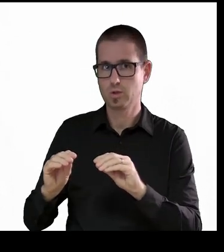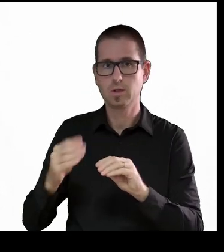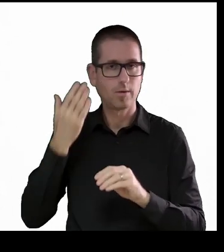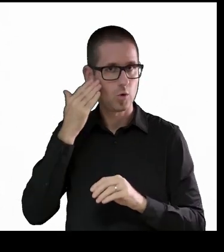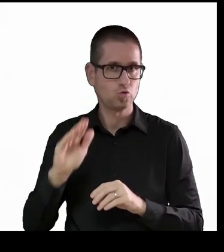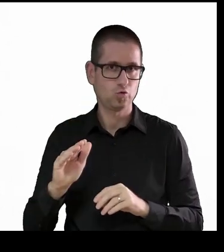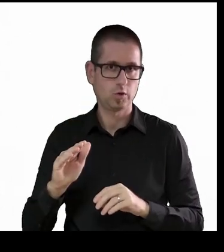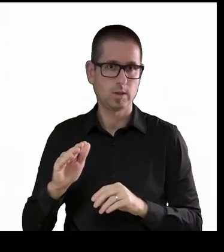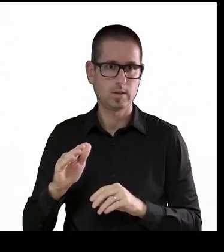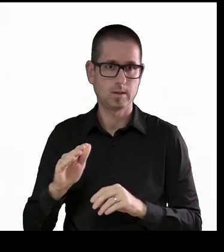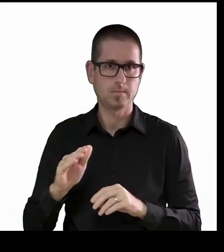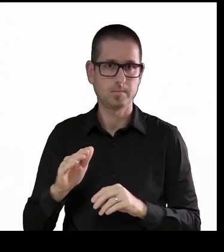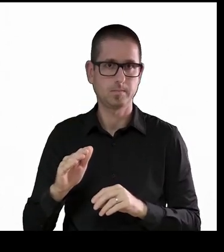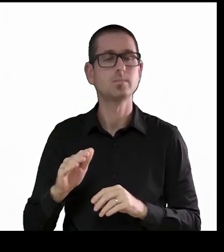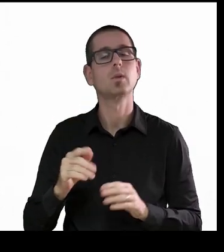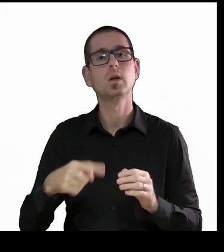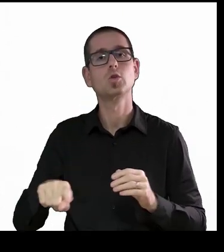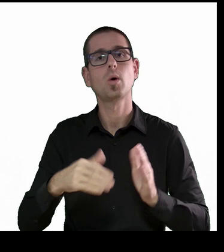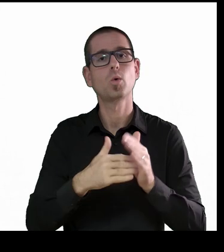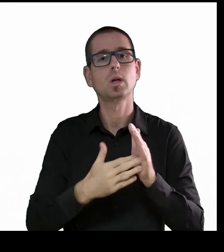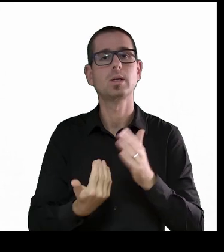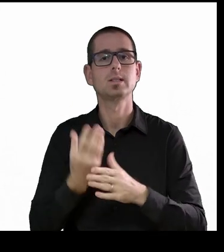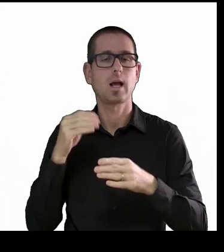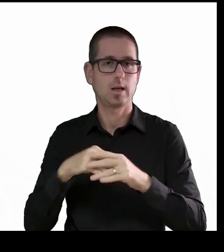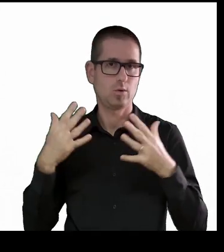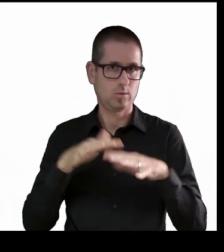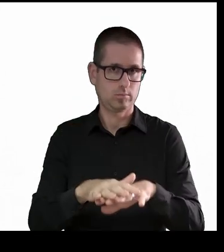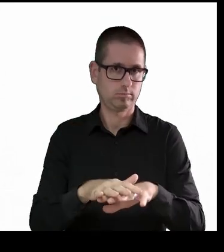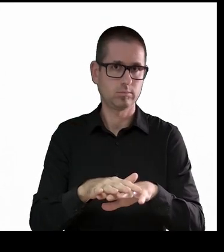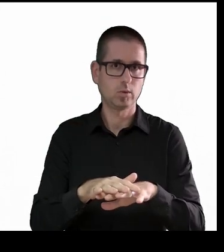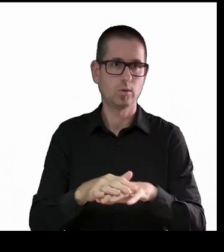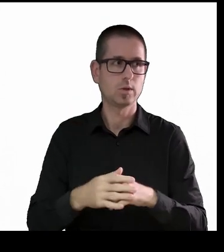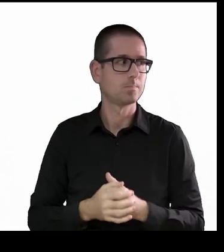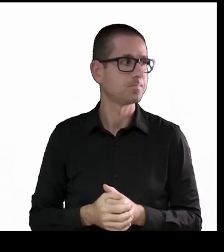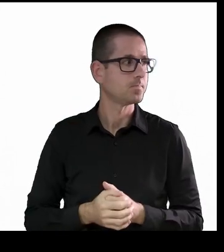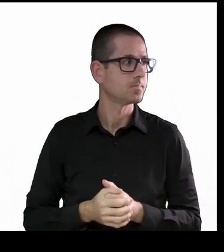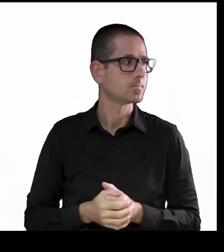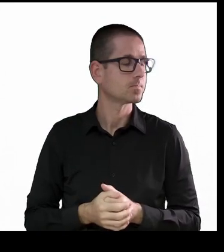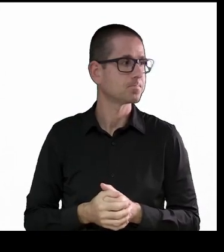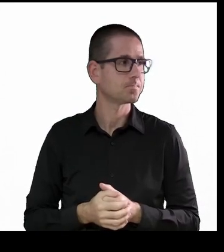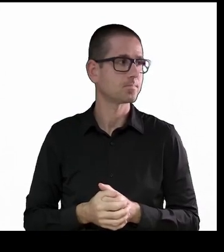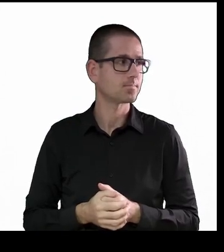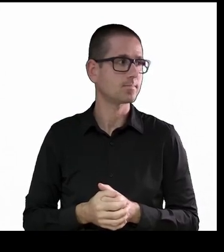skills necessary for inclusive education. Oh, sorry.